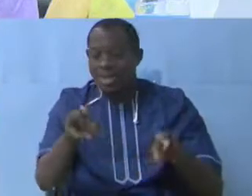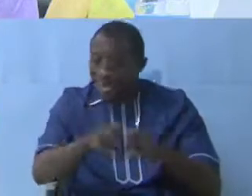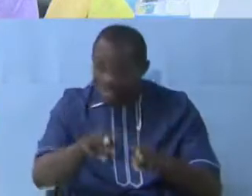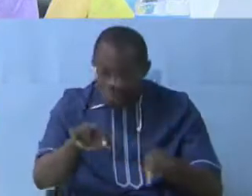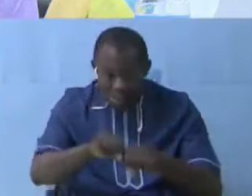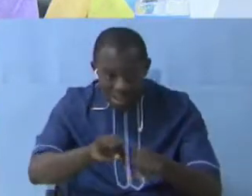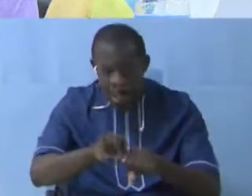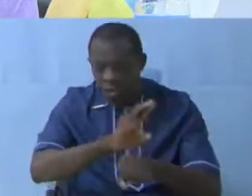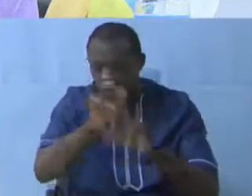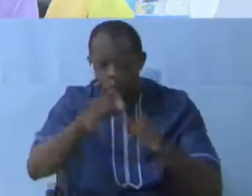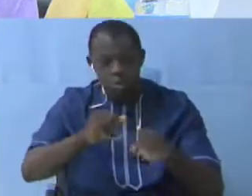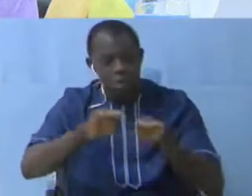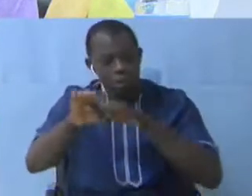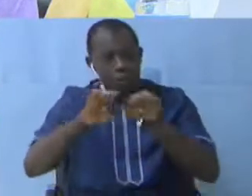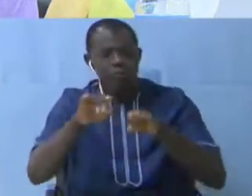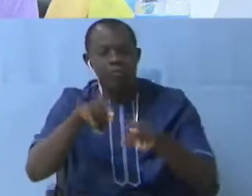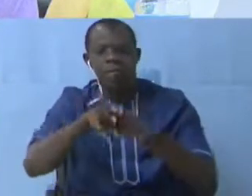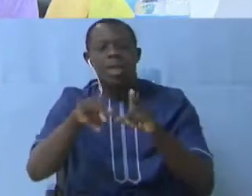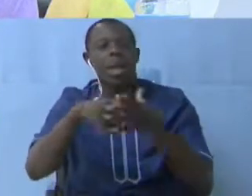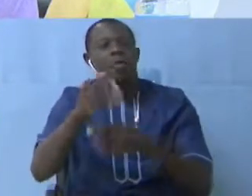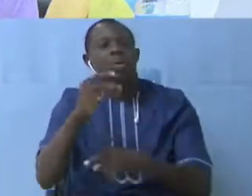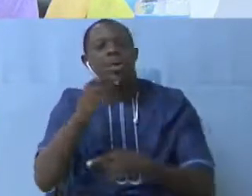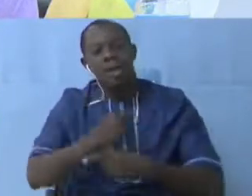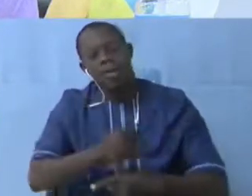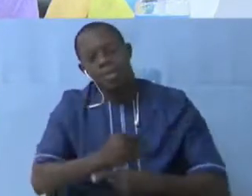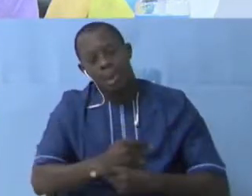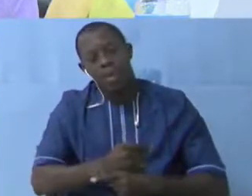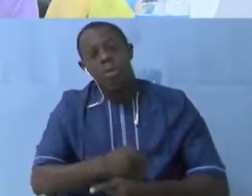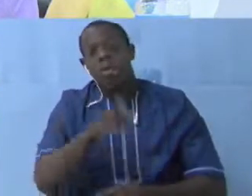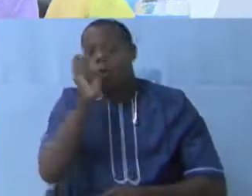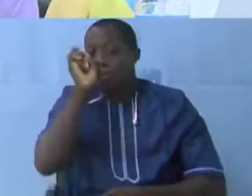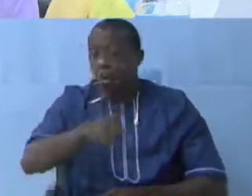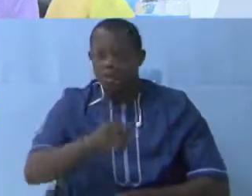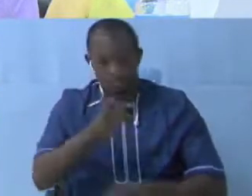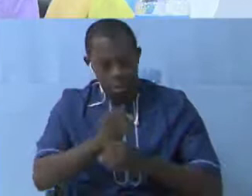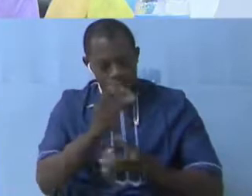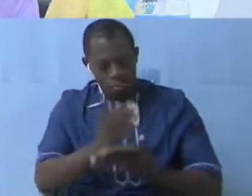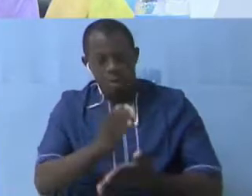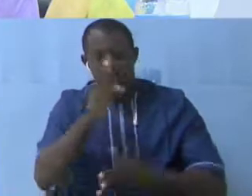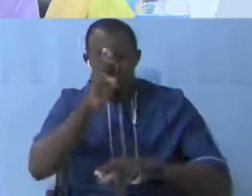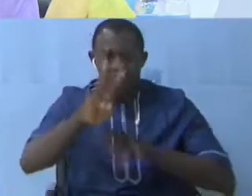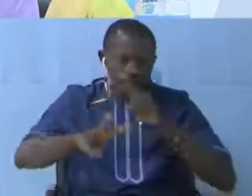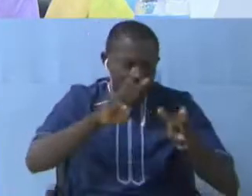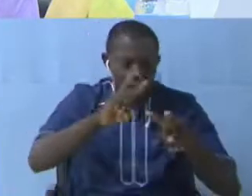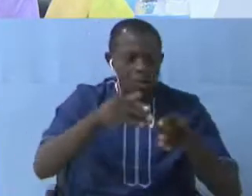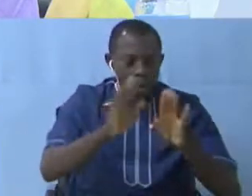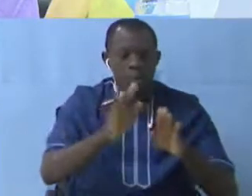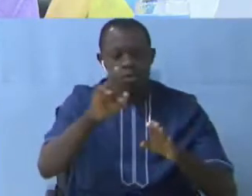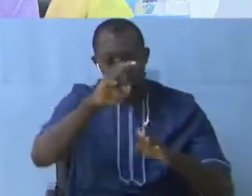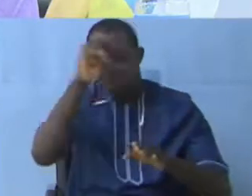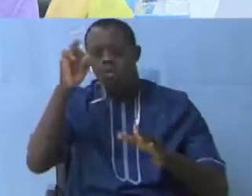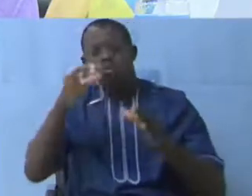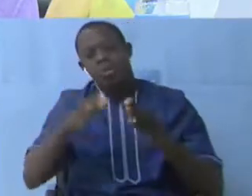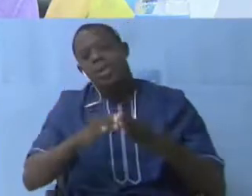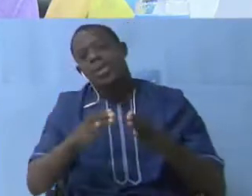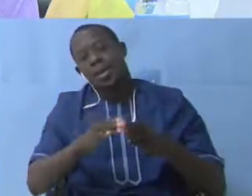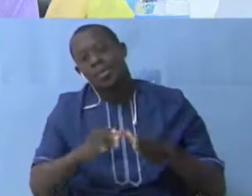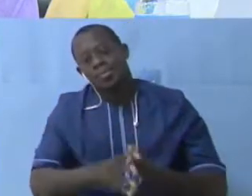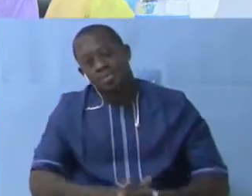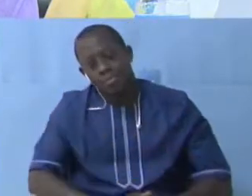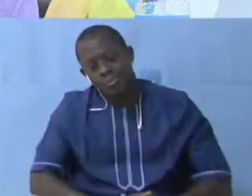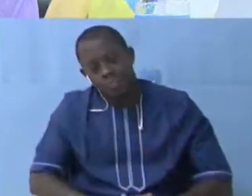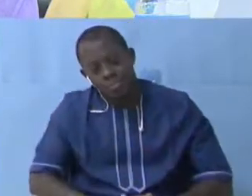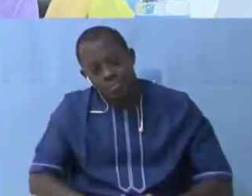without us. ñoom it mënuñoo dem ci suñ dëddute. So we need to find a way of working together. foog si rek ñu ut saawa soo xam ne nii dañ